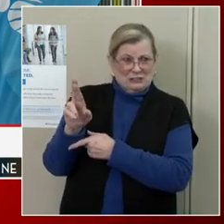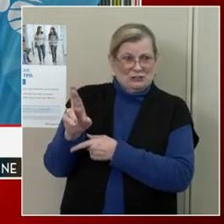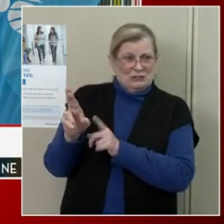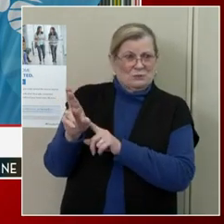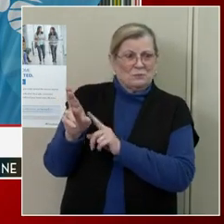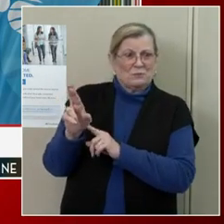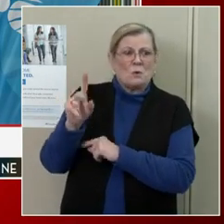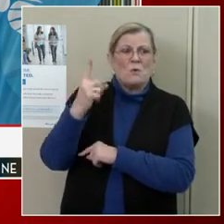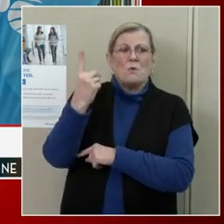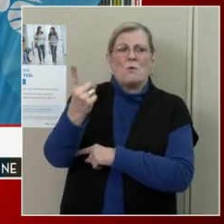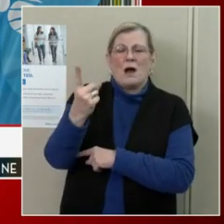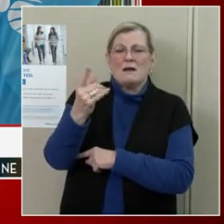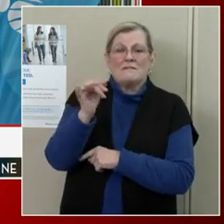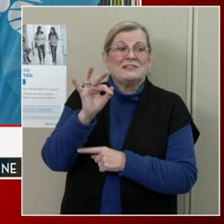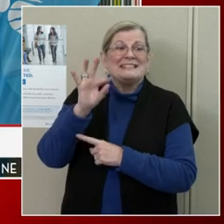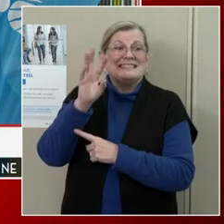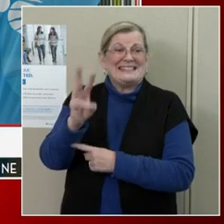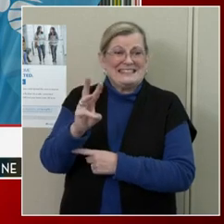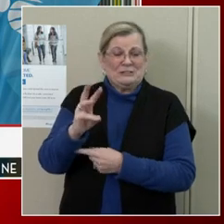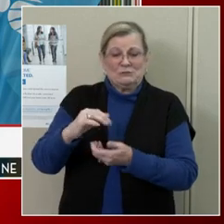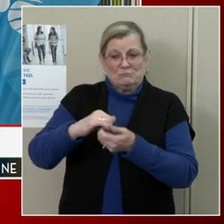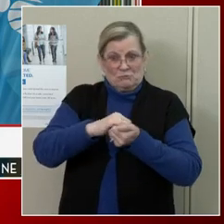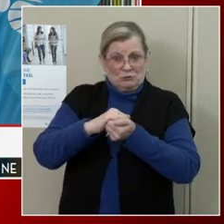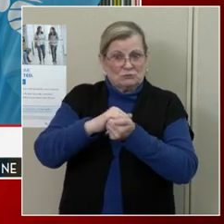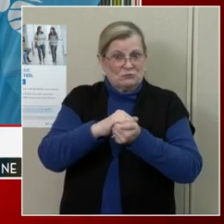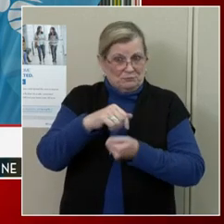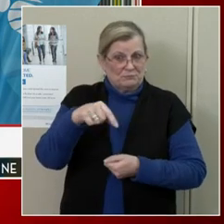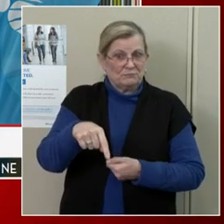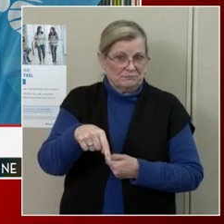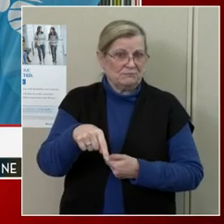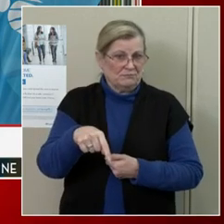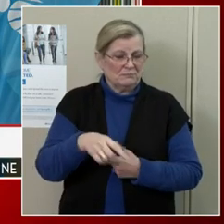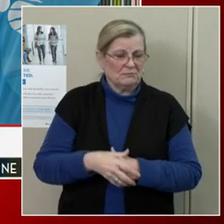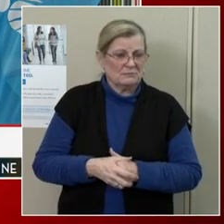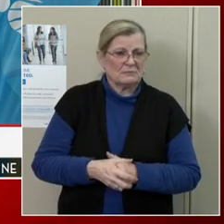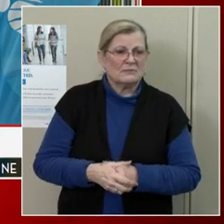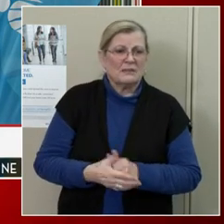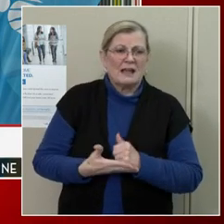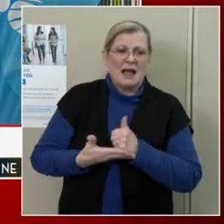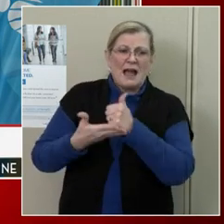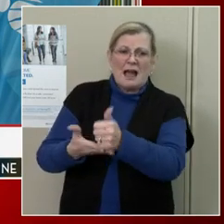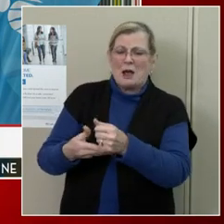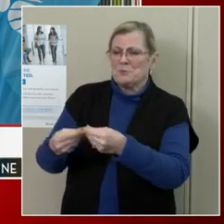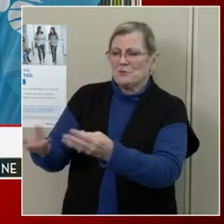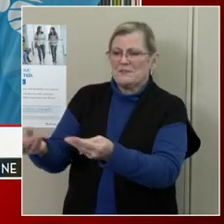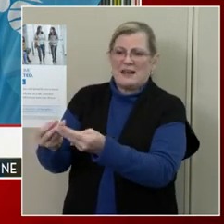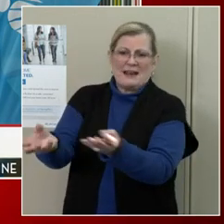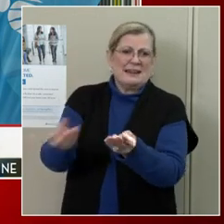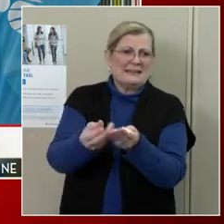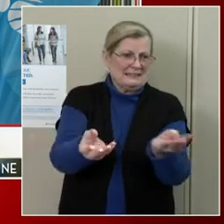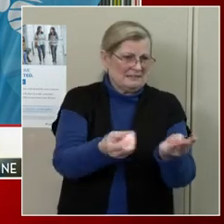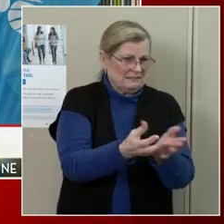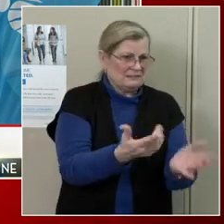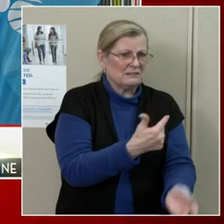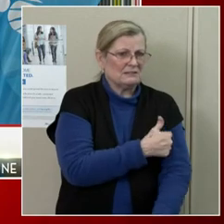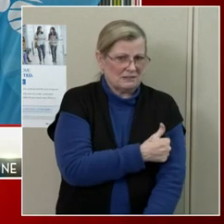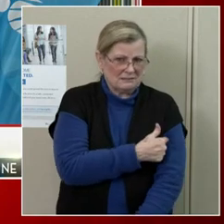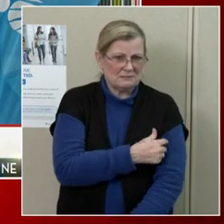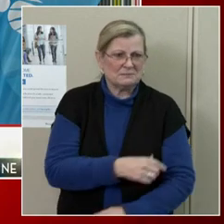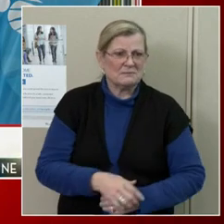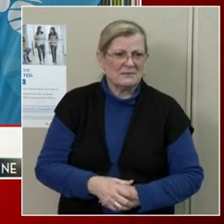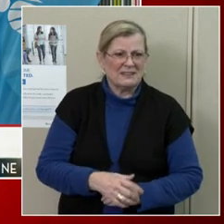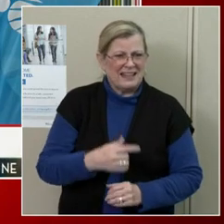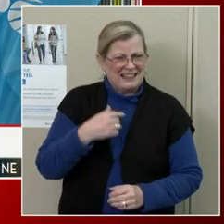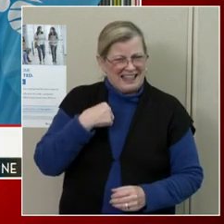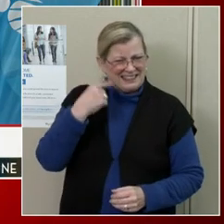to get the vaccine distributed. And more than that, they are going to be, I think, the primary or